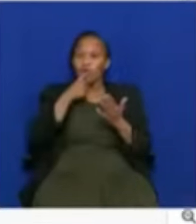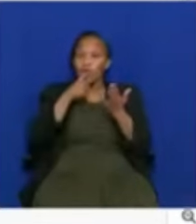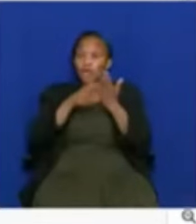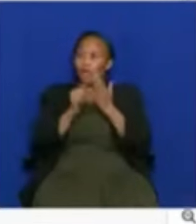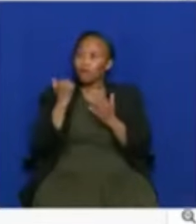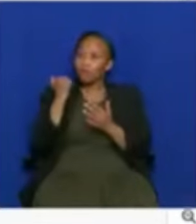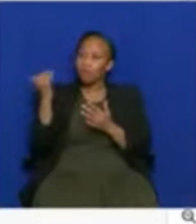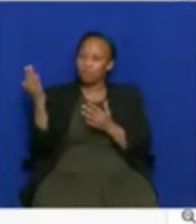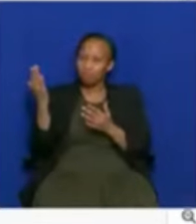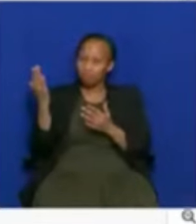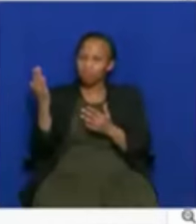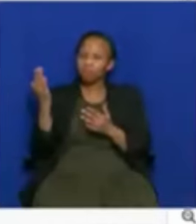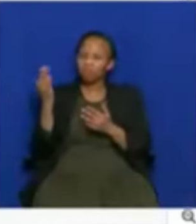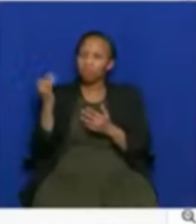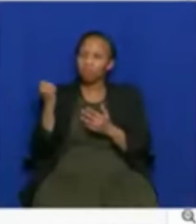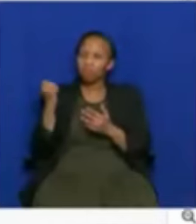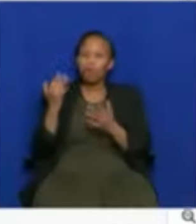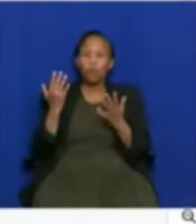page 804,